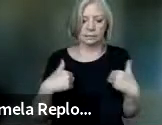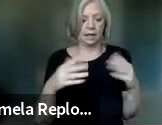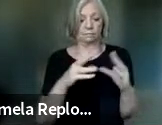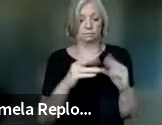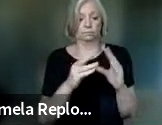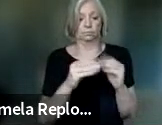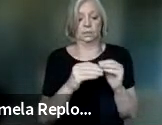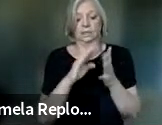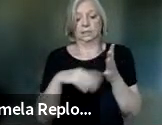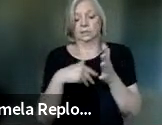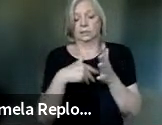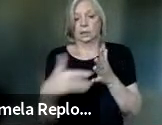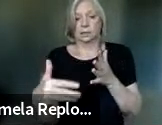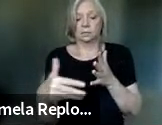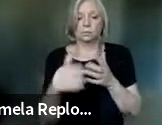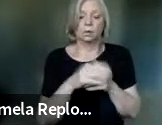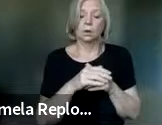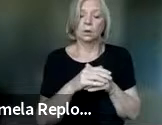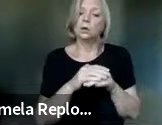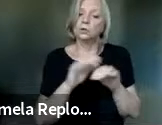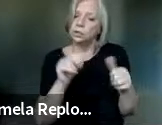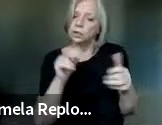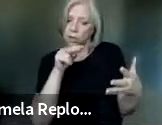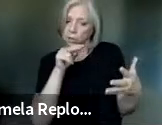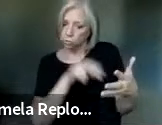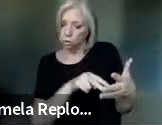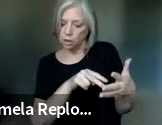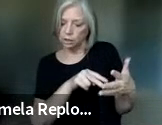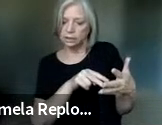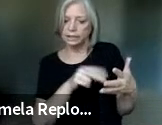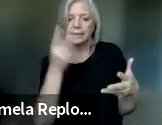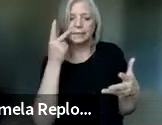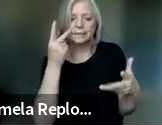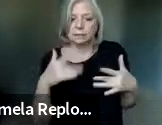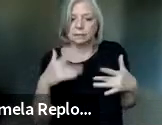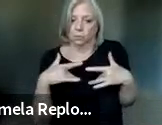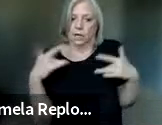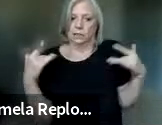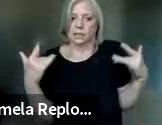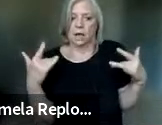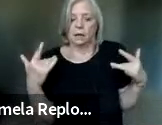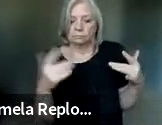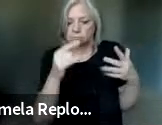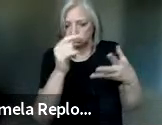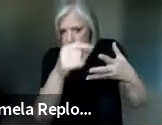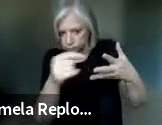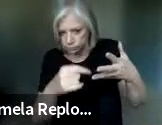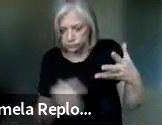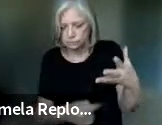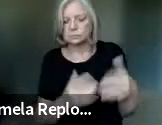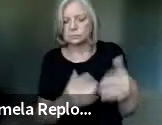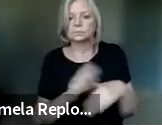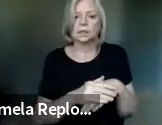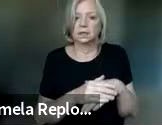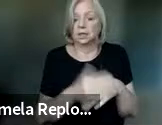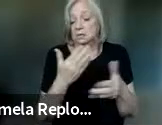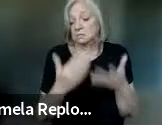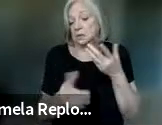to, but you can look at their meeting schedule and look at what's on the agenda and get a sense when they're going to revisit some of these rules.